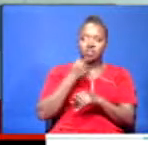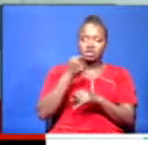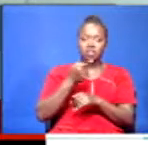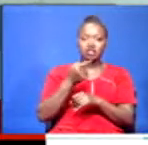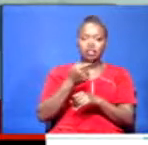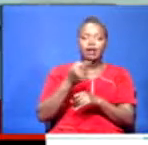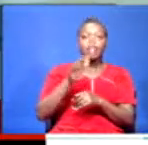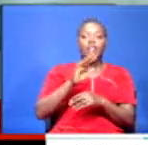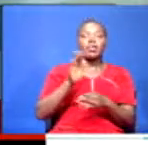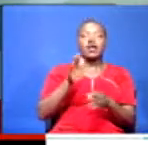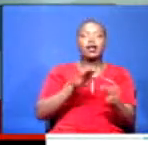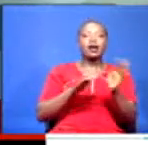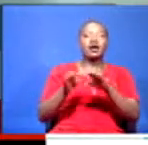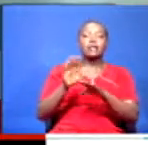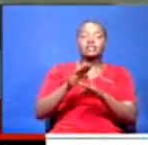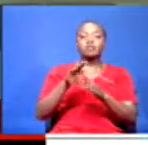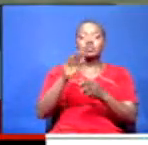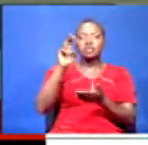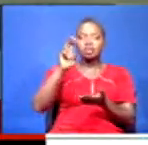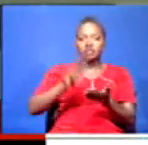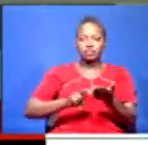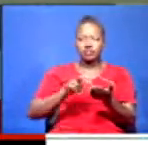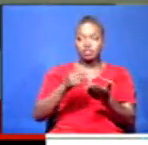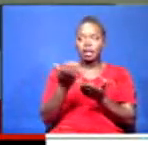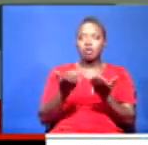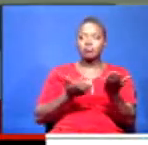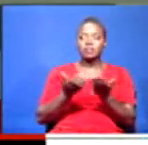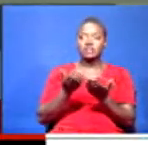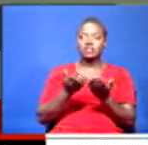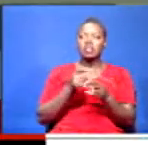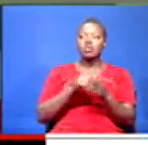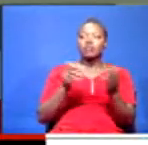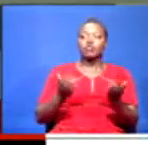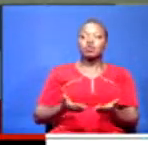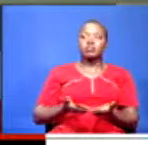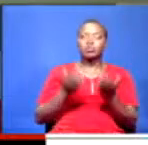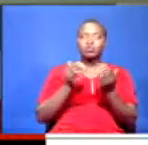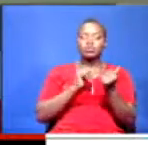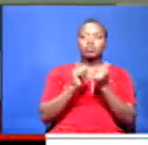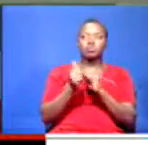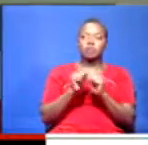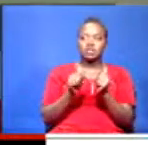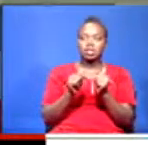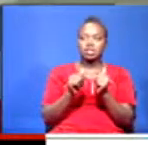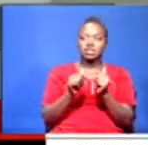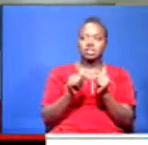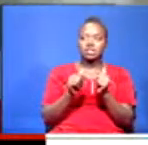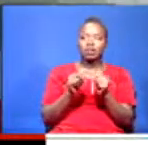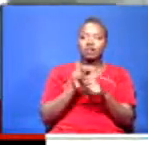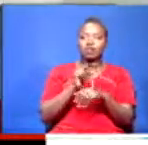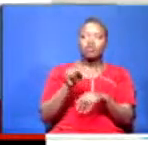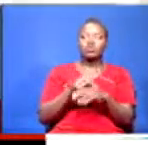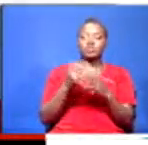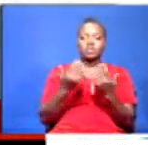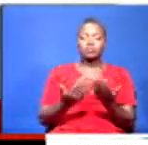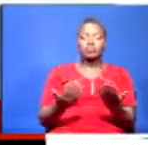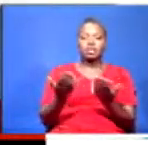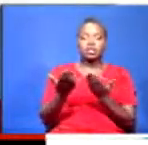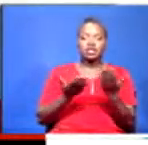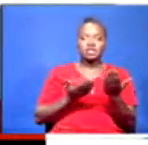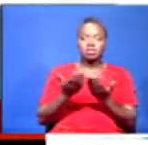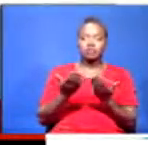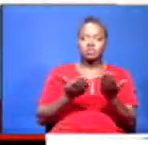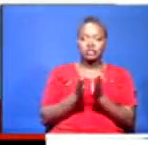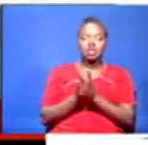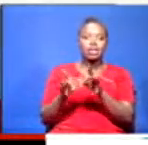assembly will also reduce the cost of local business while promoting global competitiveness of the nation's products and services.